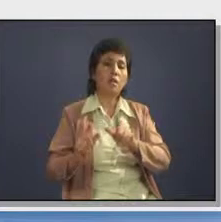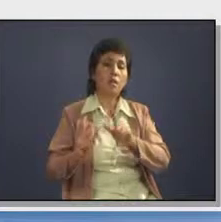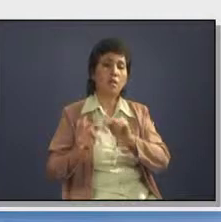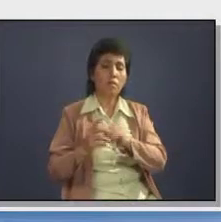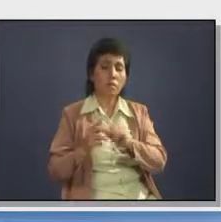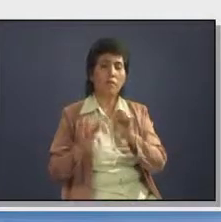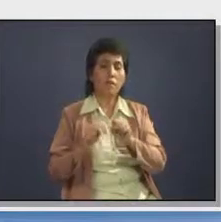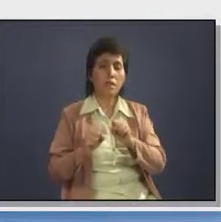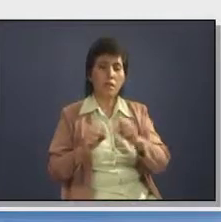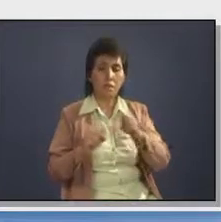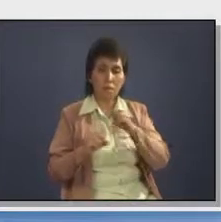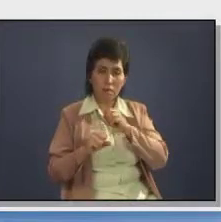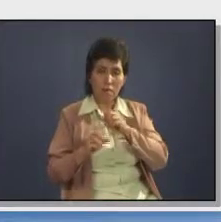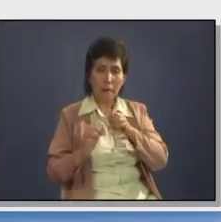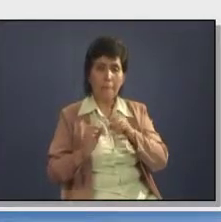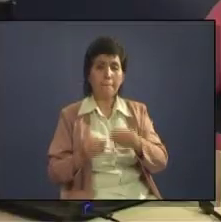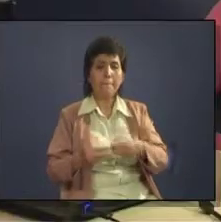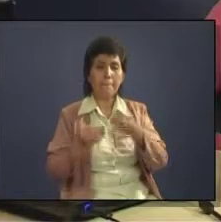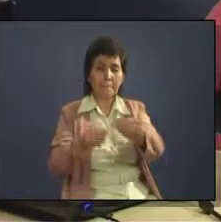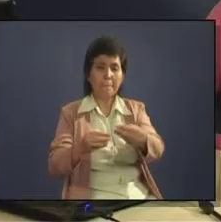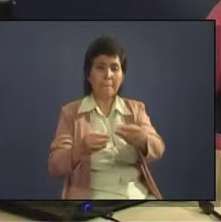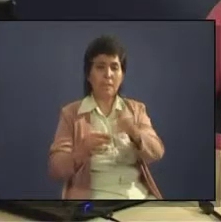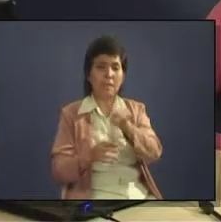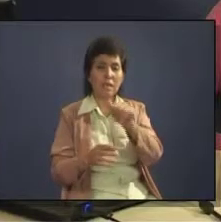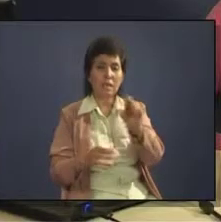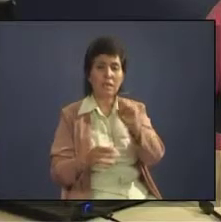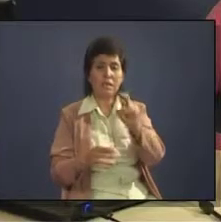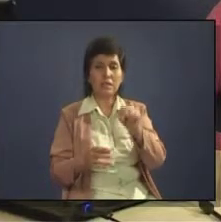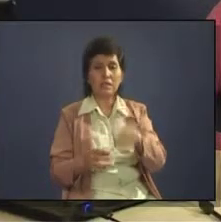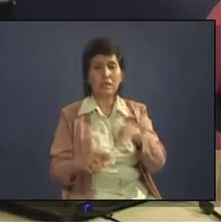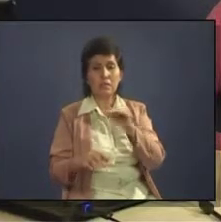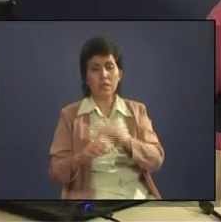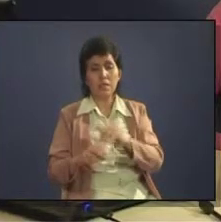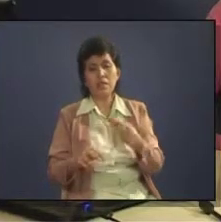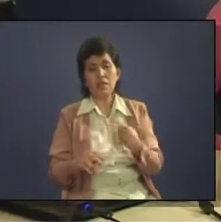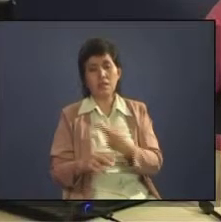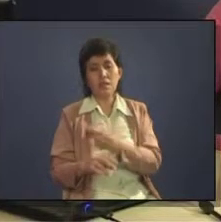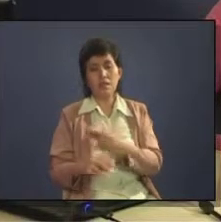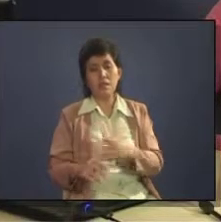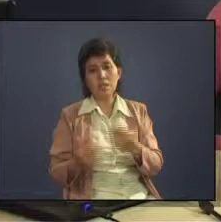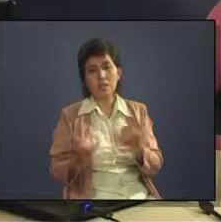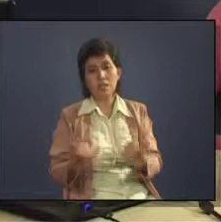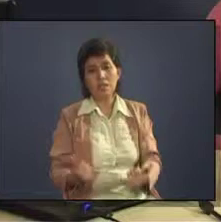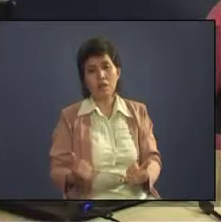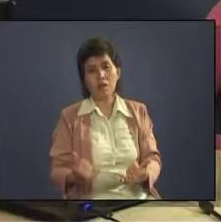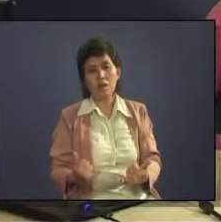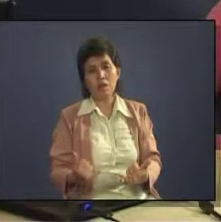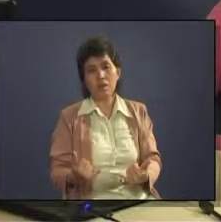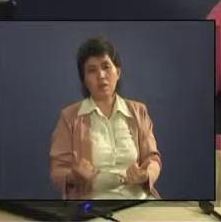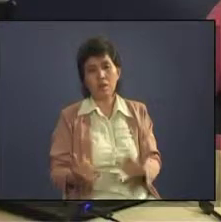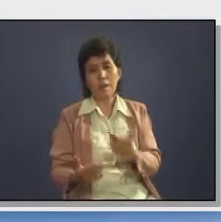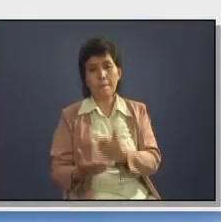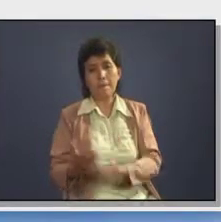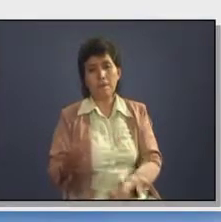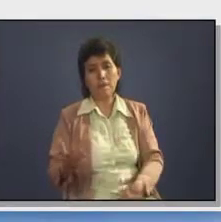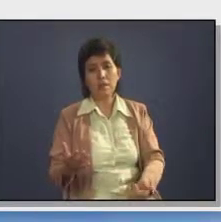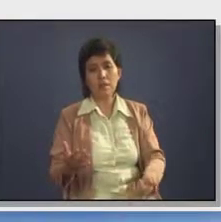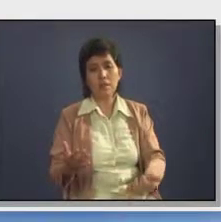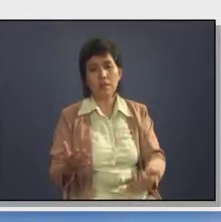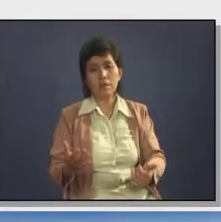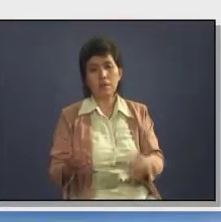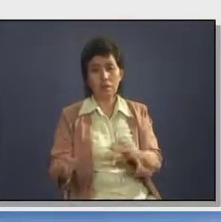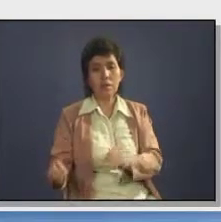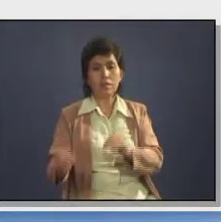They can affect you to have a different outcome. Okay. Now the C one is the excitation